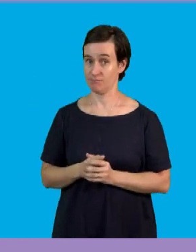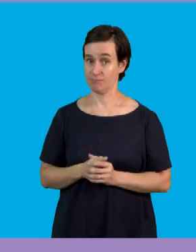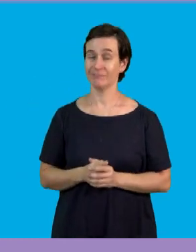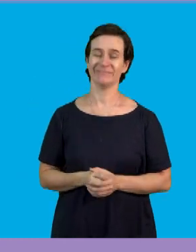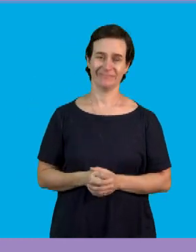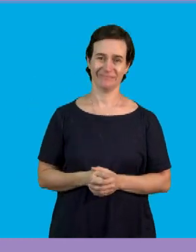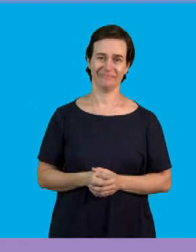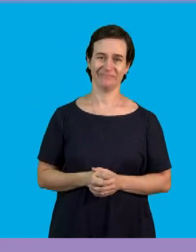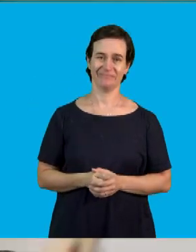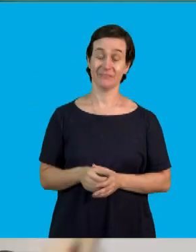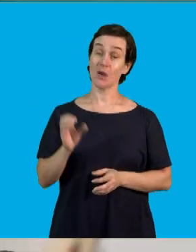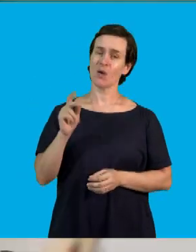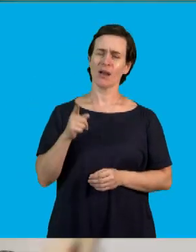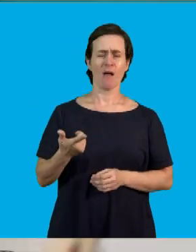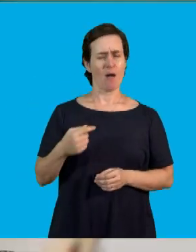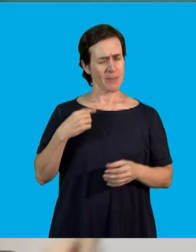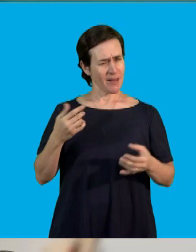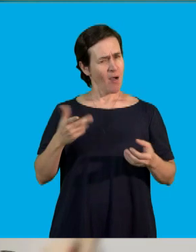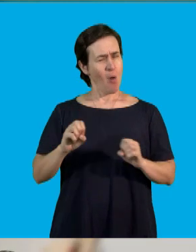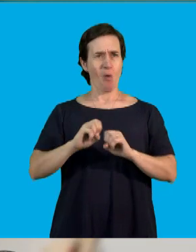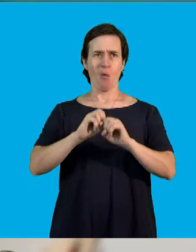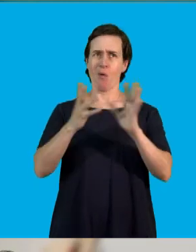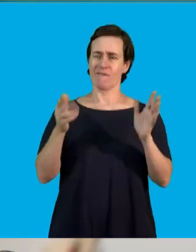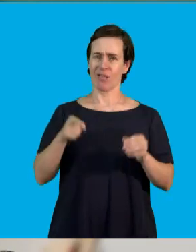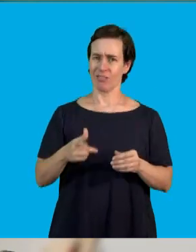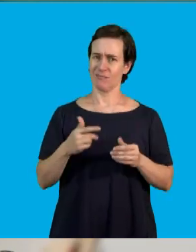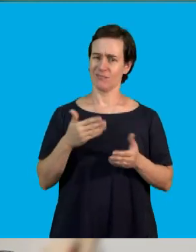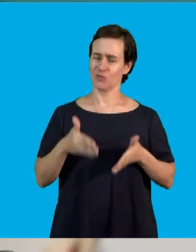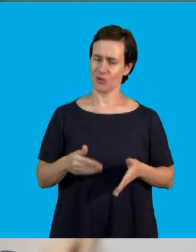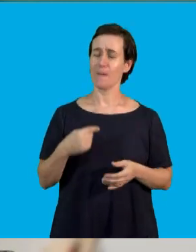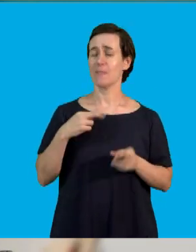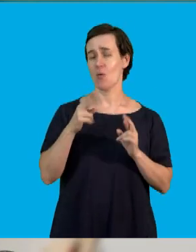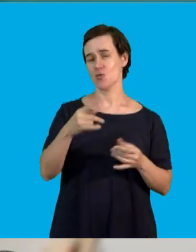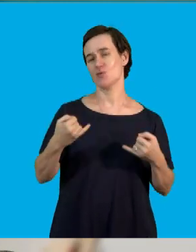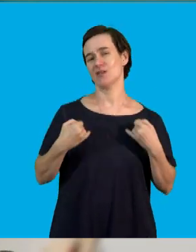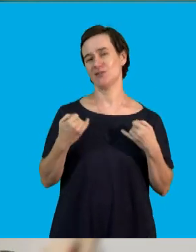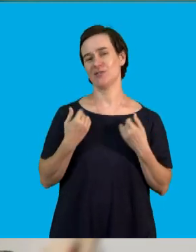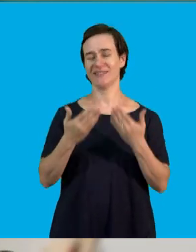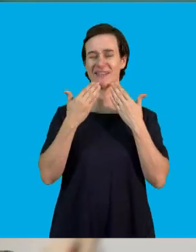48. Okay, this was a wonderful lesson. I really hope you enjoyed it as much